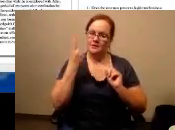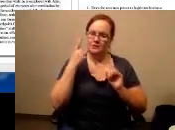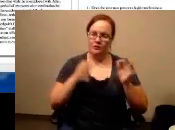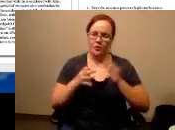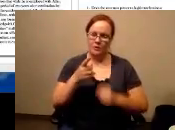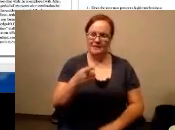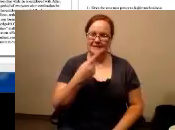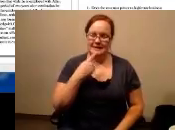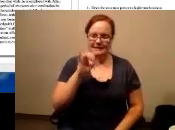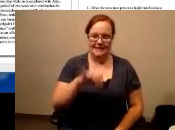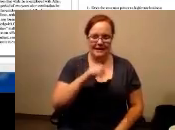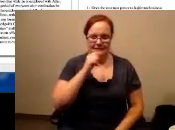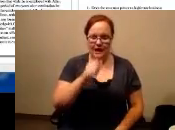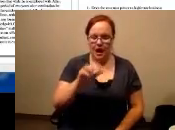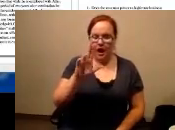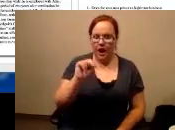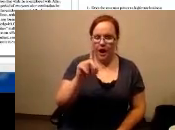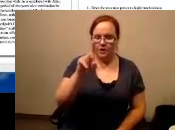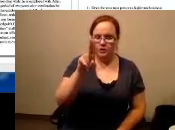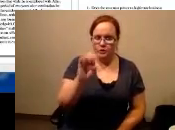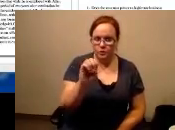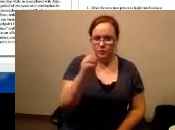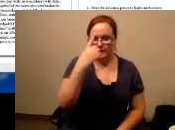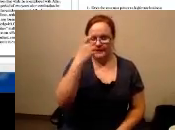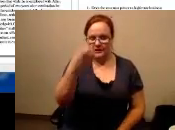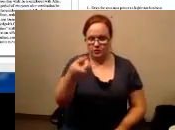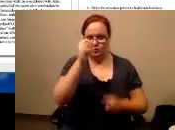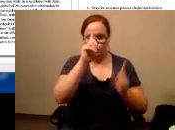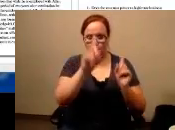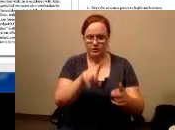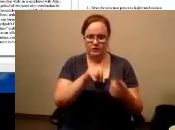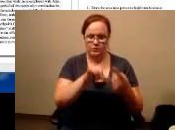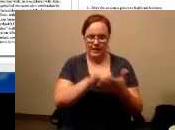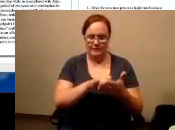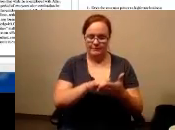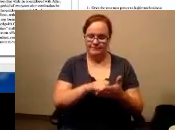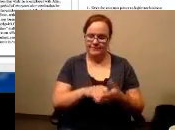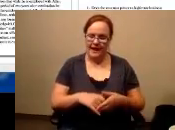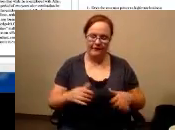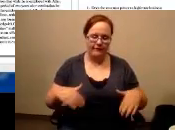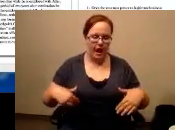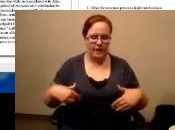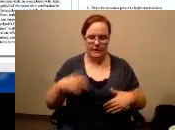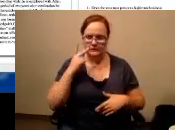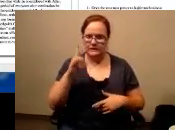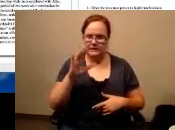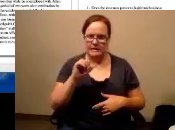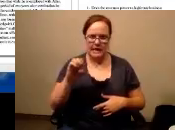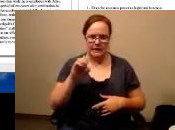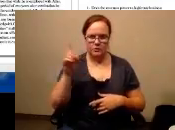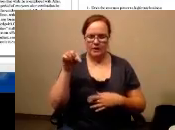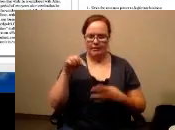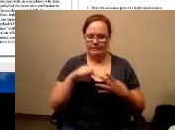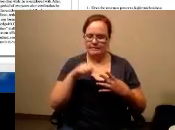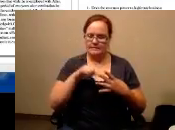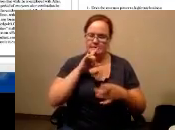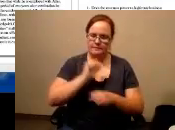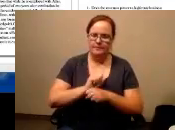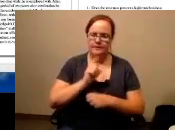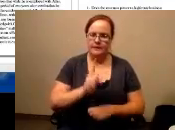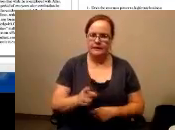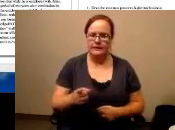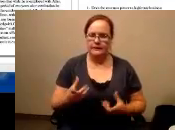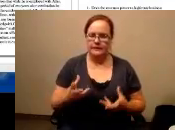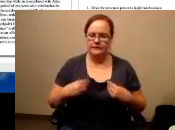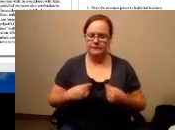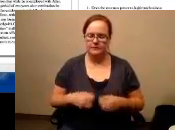an undue burden because you agreed to it. I have yet to see a case where they took this one seriously. I mean this literally. It looks